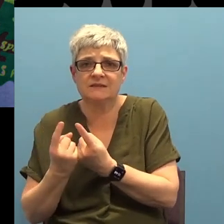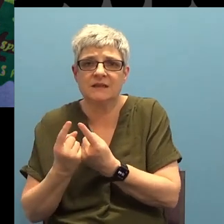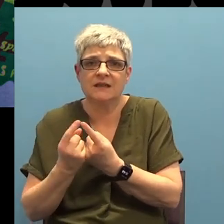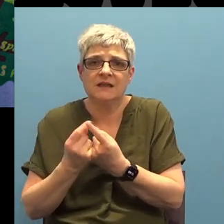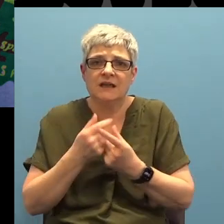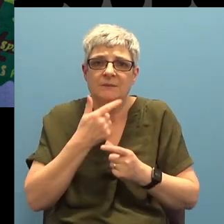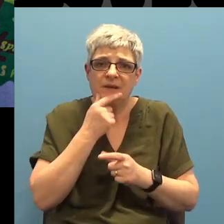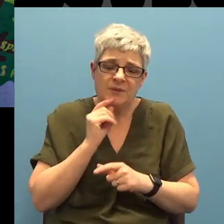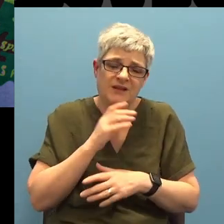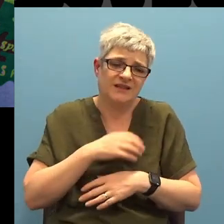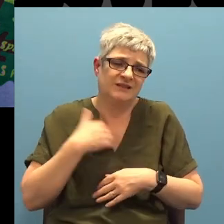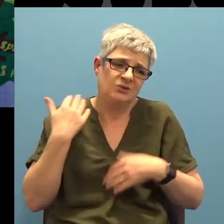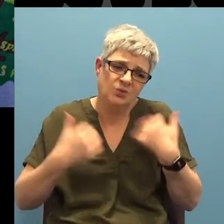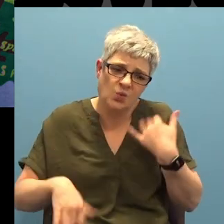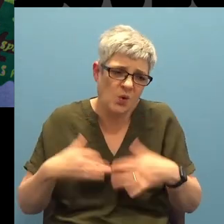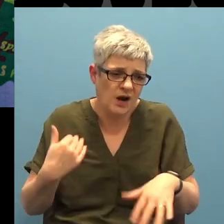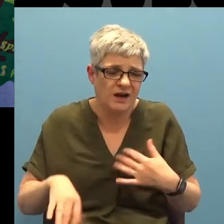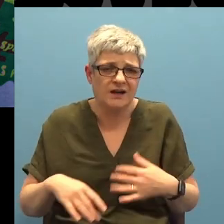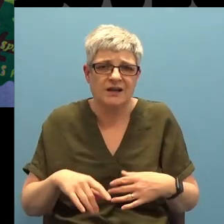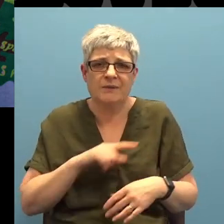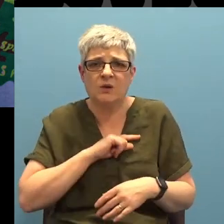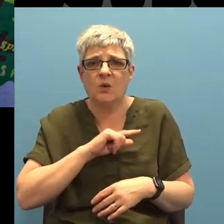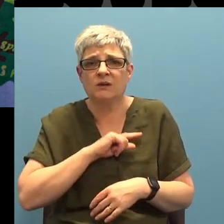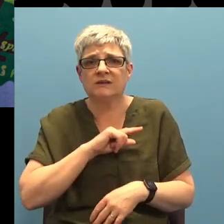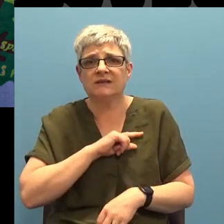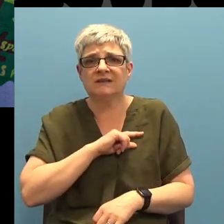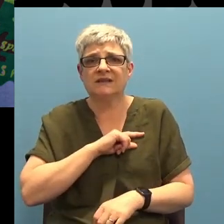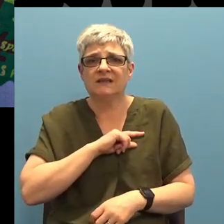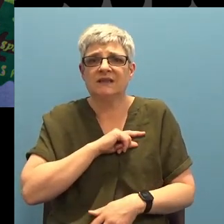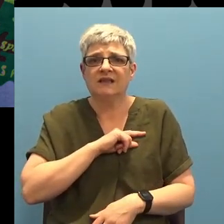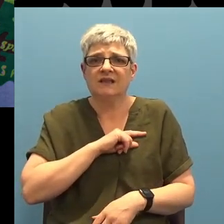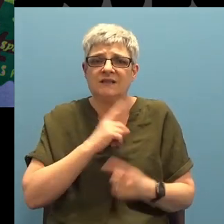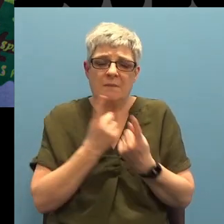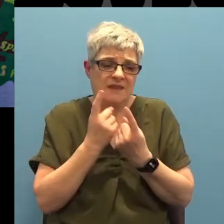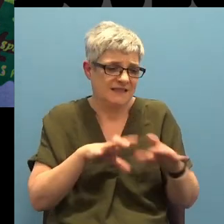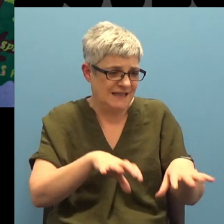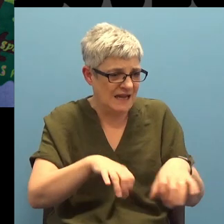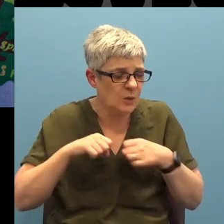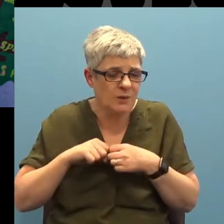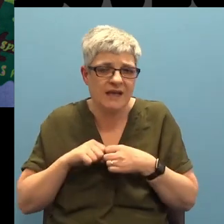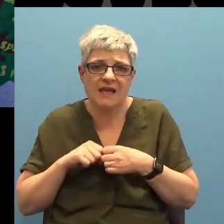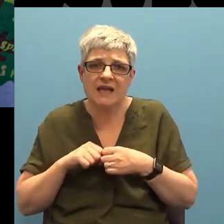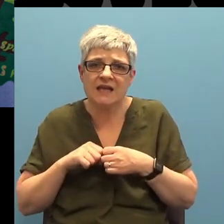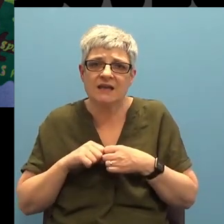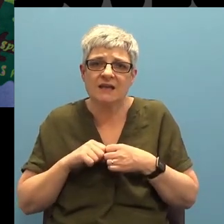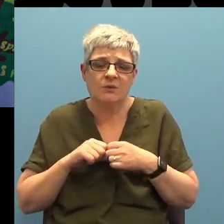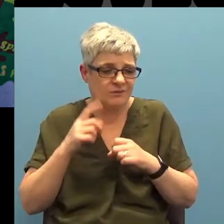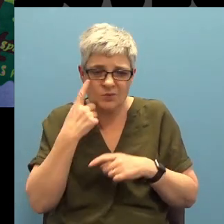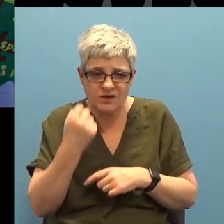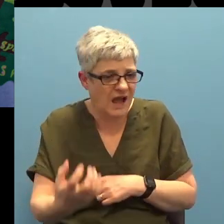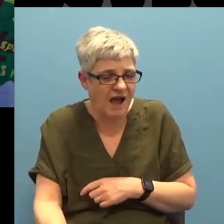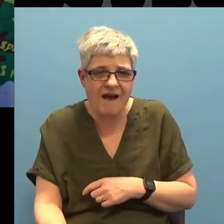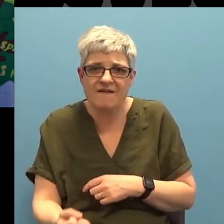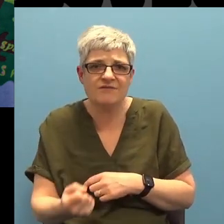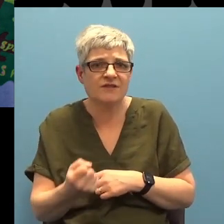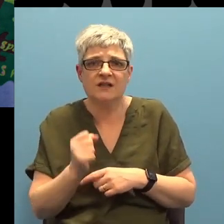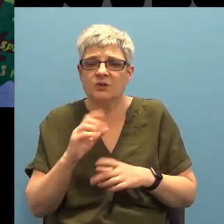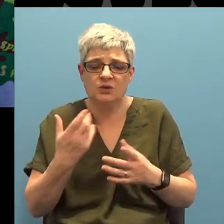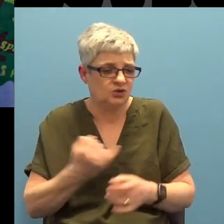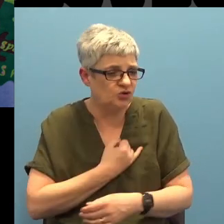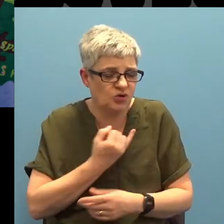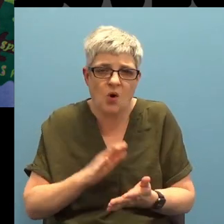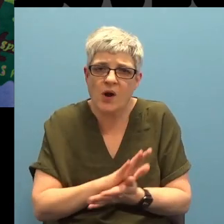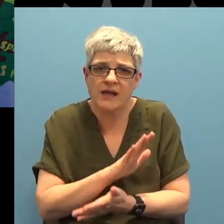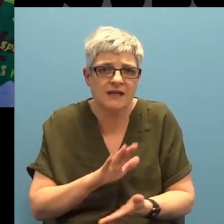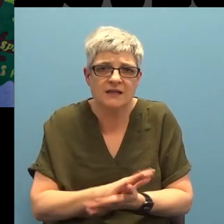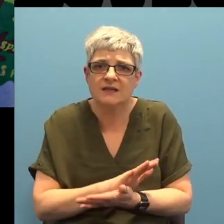those who are still sore at what was taken from them, what they couldn't have and couldn't enjoy that had